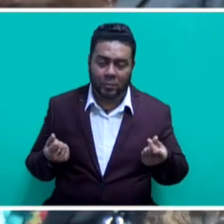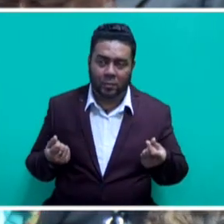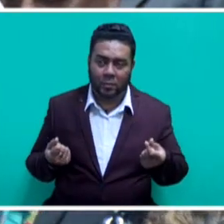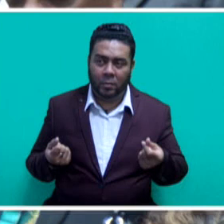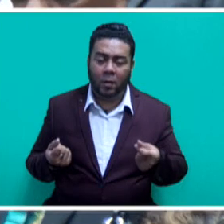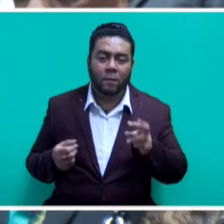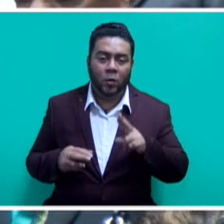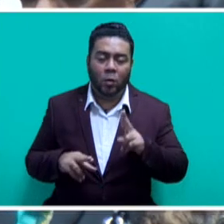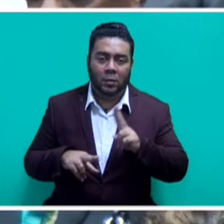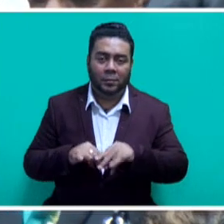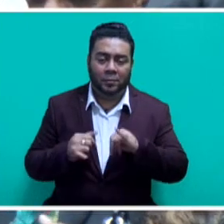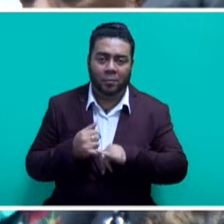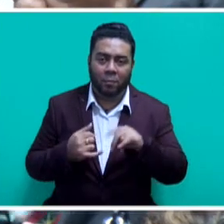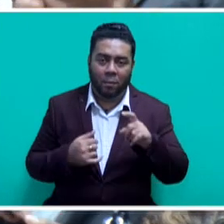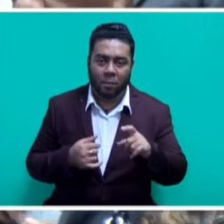for FSC.